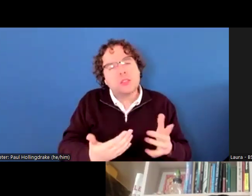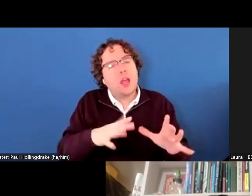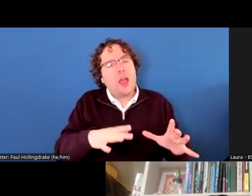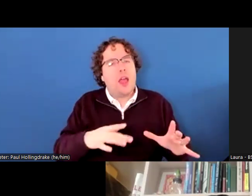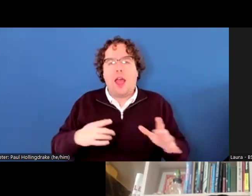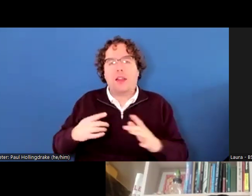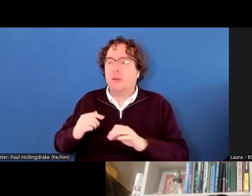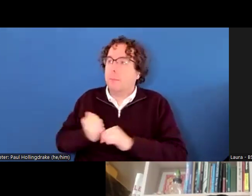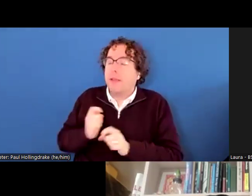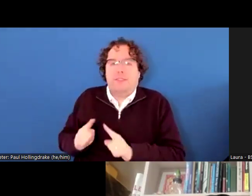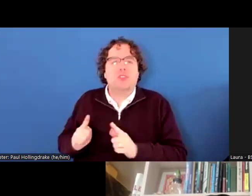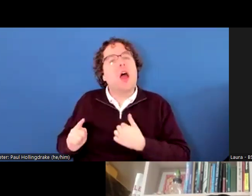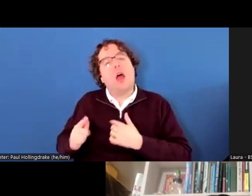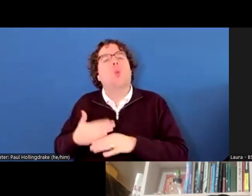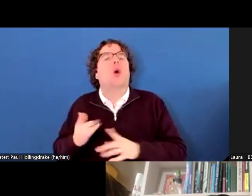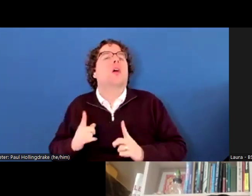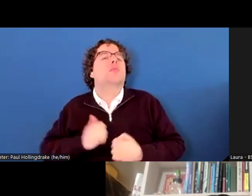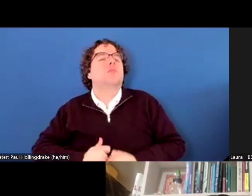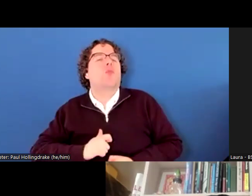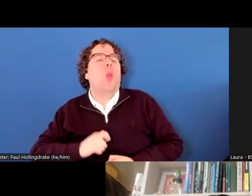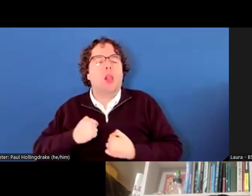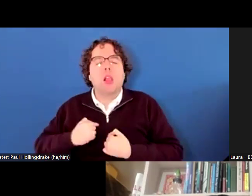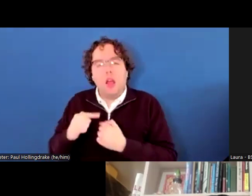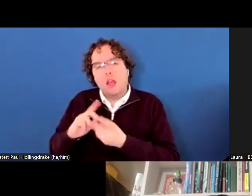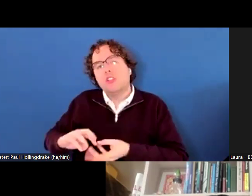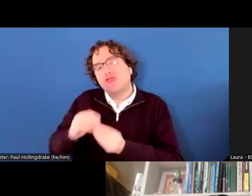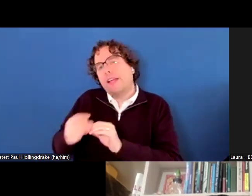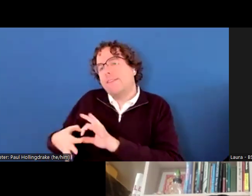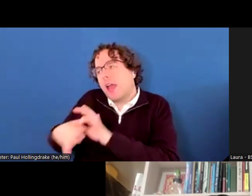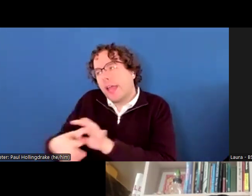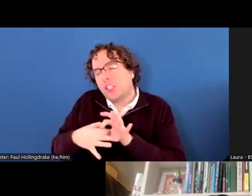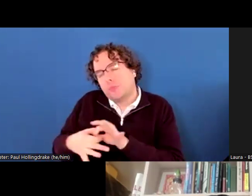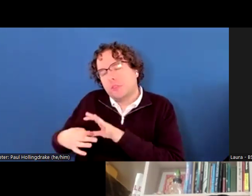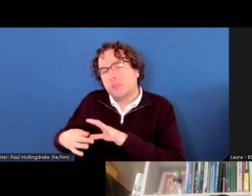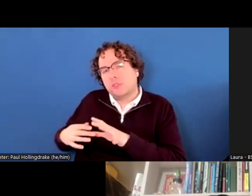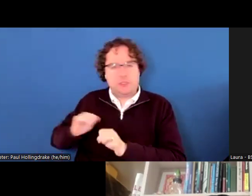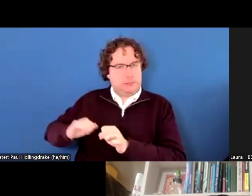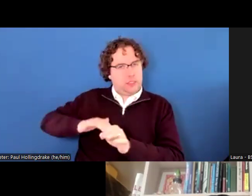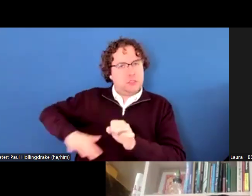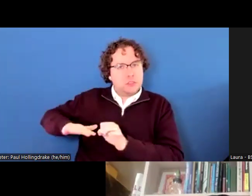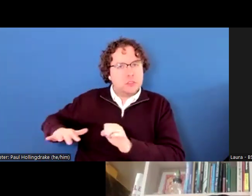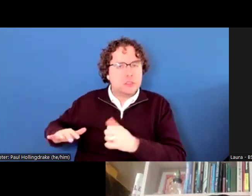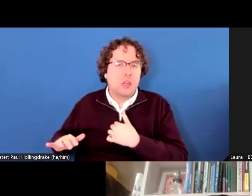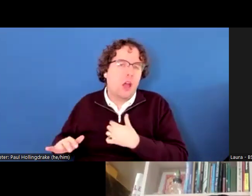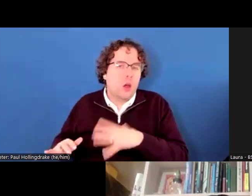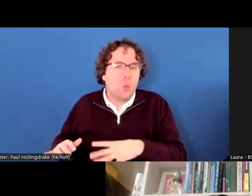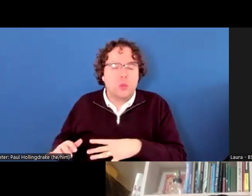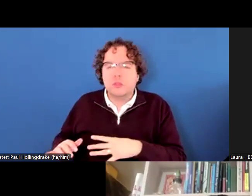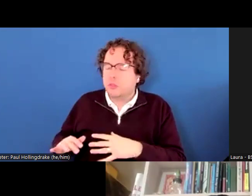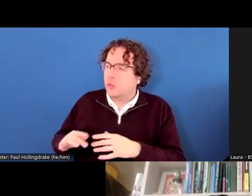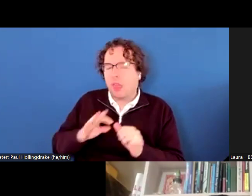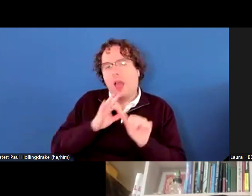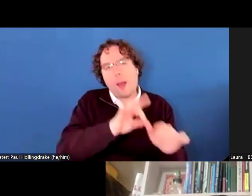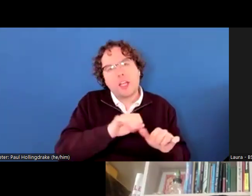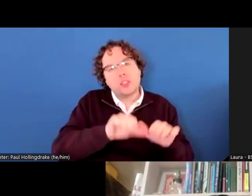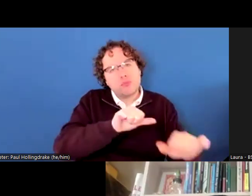the creative engagement kind of space, and really wanted to use the application process as a moment